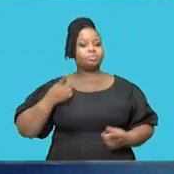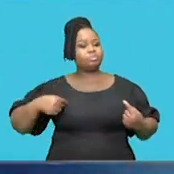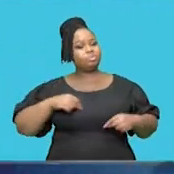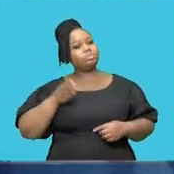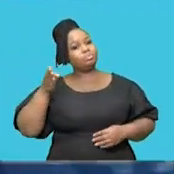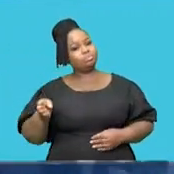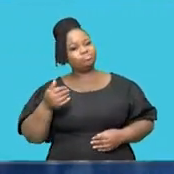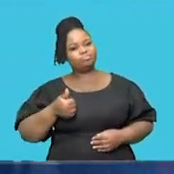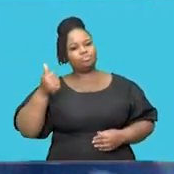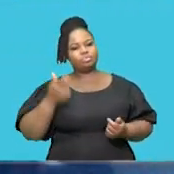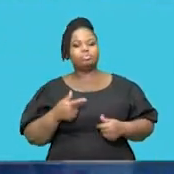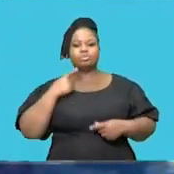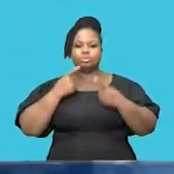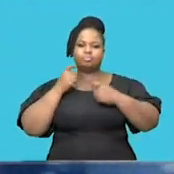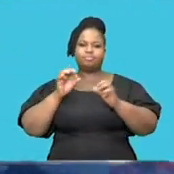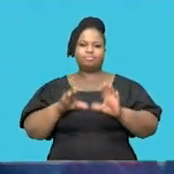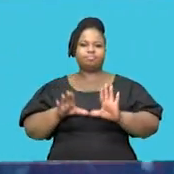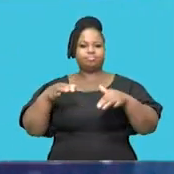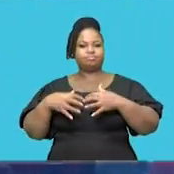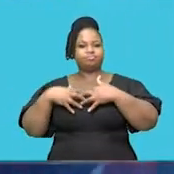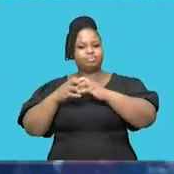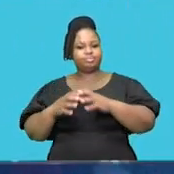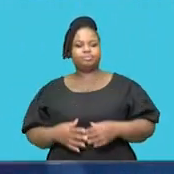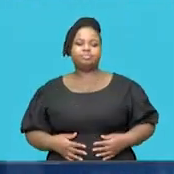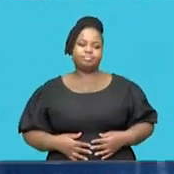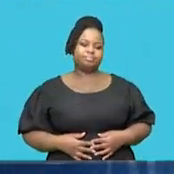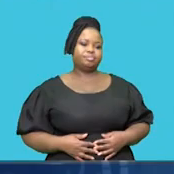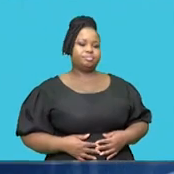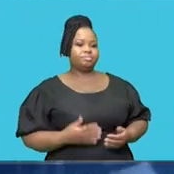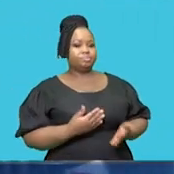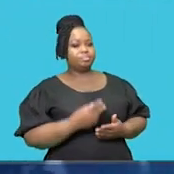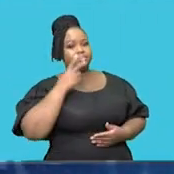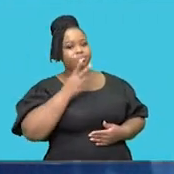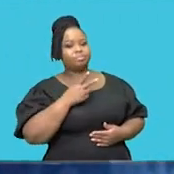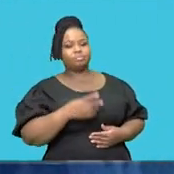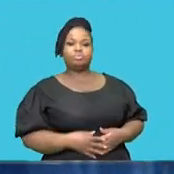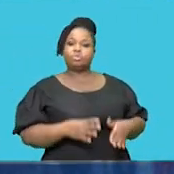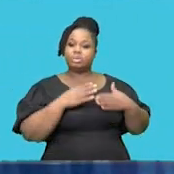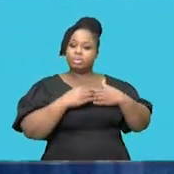to officially to launch this movement. We can see we are led by